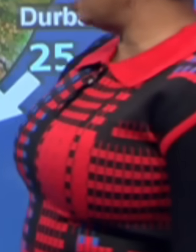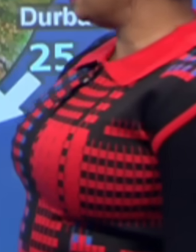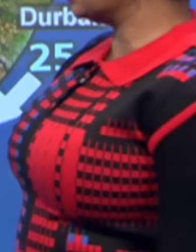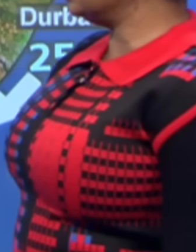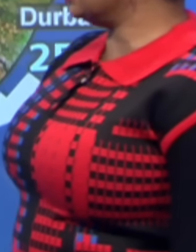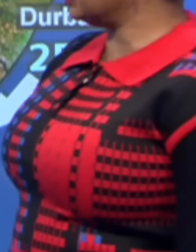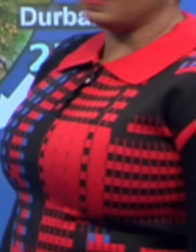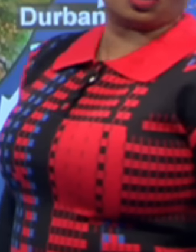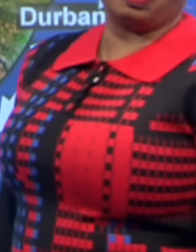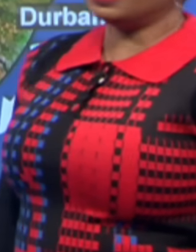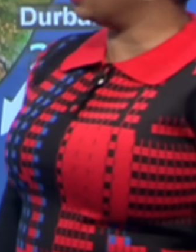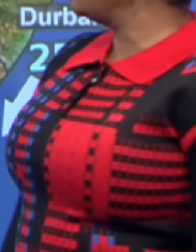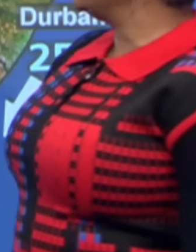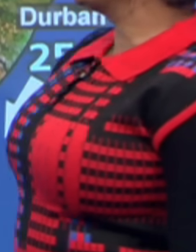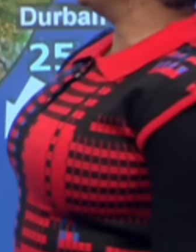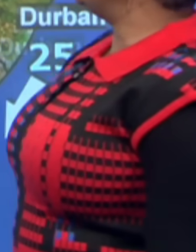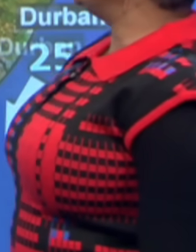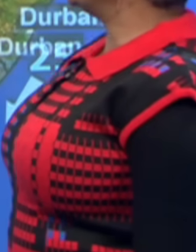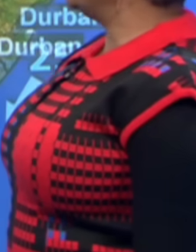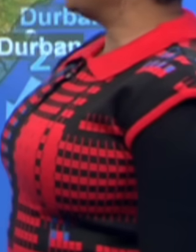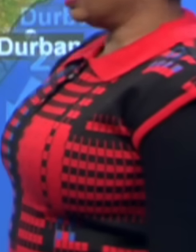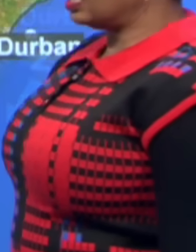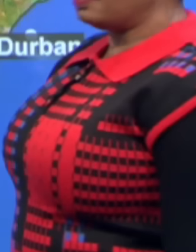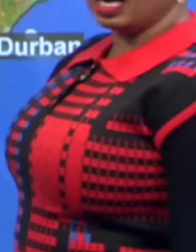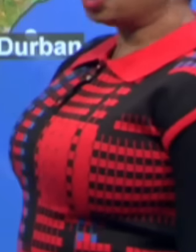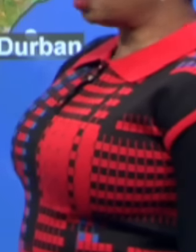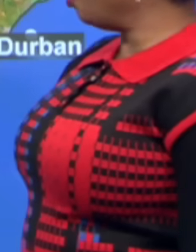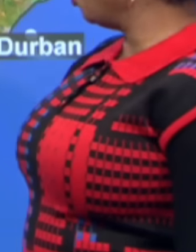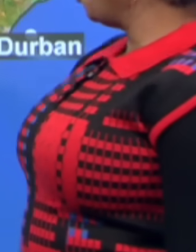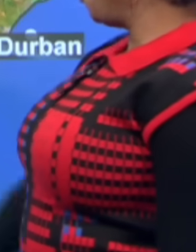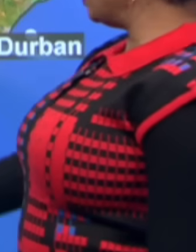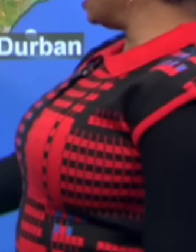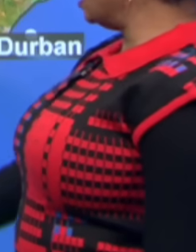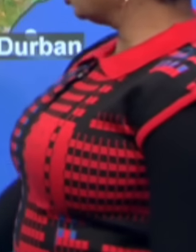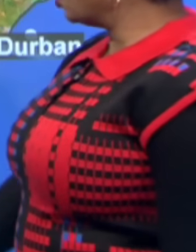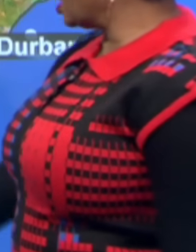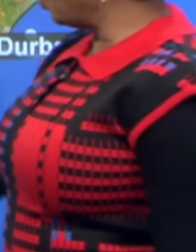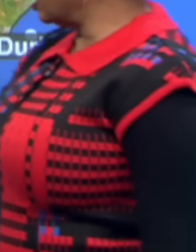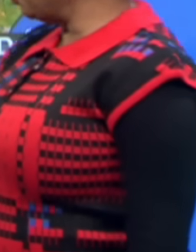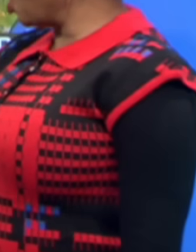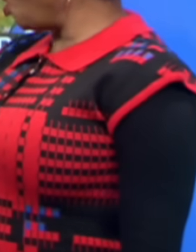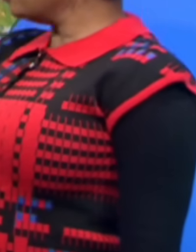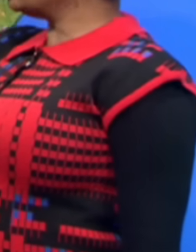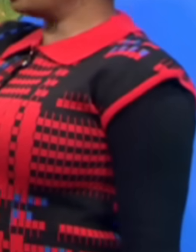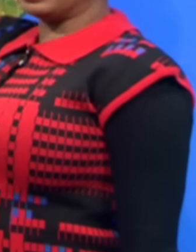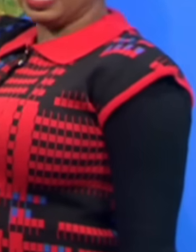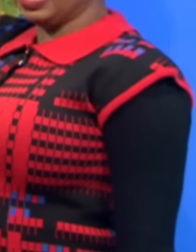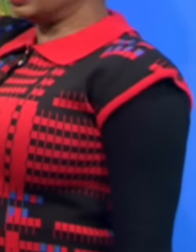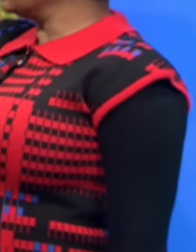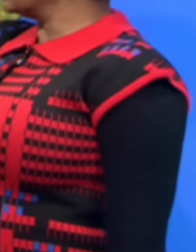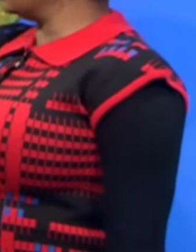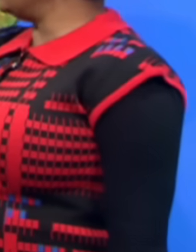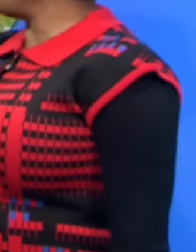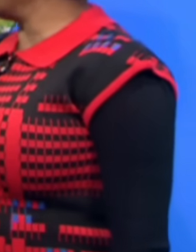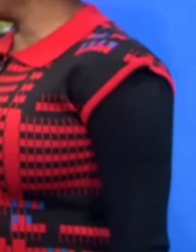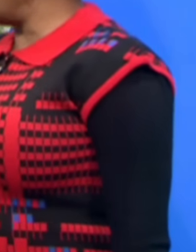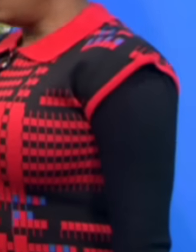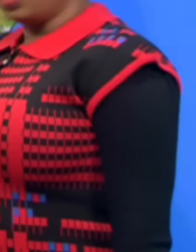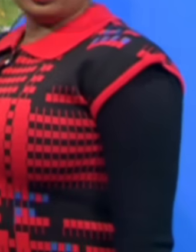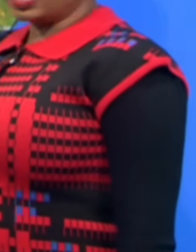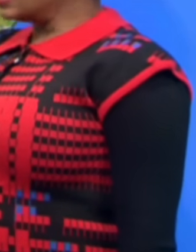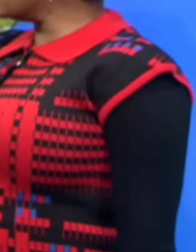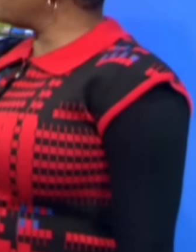dipula ka diperesente tše 30 re tšwela pele jwale le tšona re lebelela bošegong bo go bonagala jwale go tla bo gona le moya o montši o tseneletšeng re lebelela gona